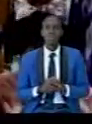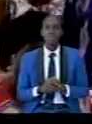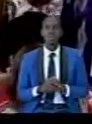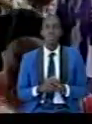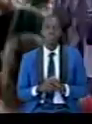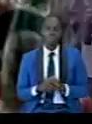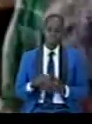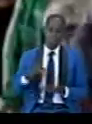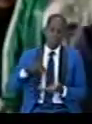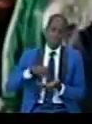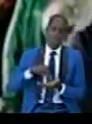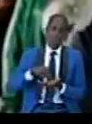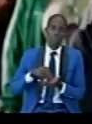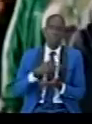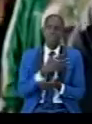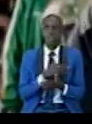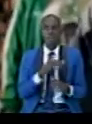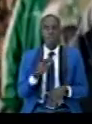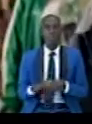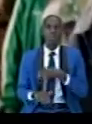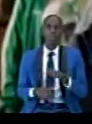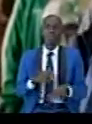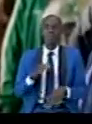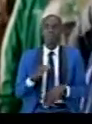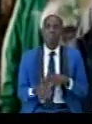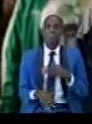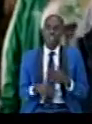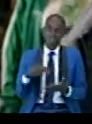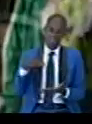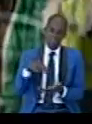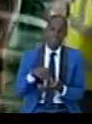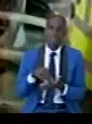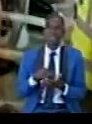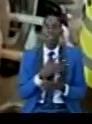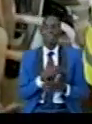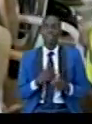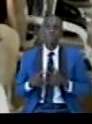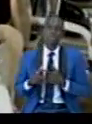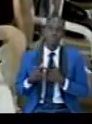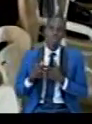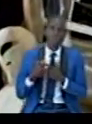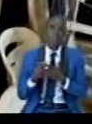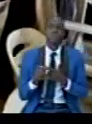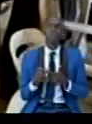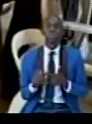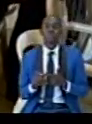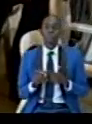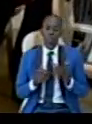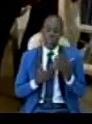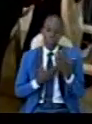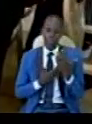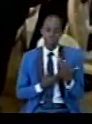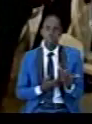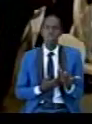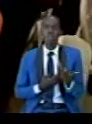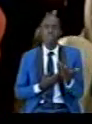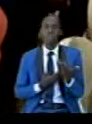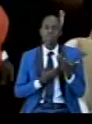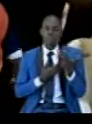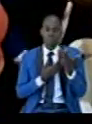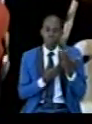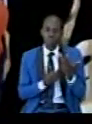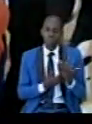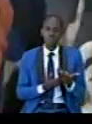Get up and walk. Get up and run. Wait.